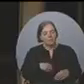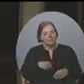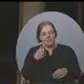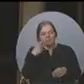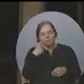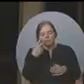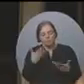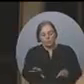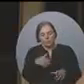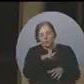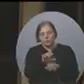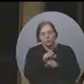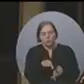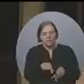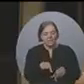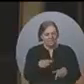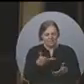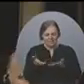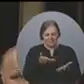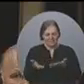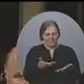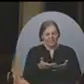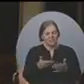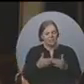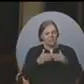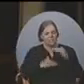service as, quote, optimal and effective? Right.